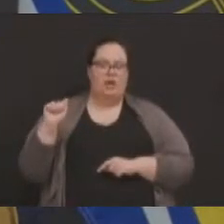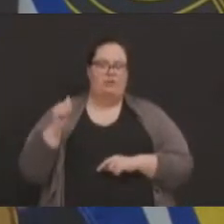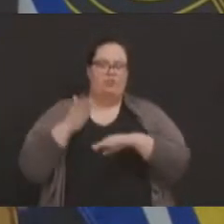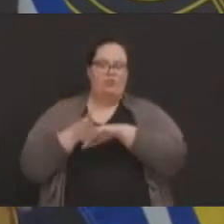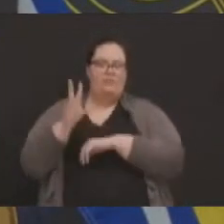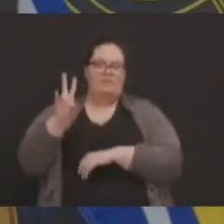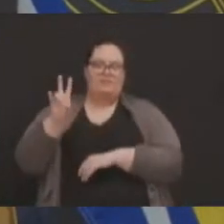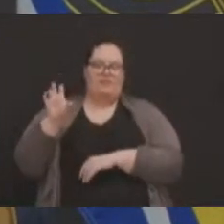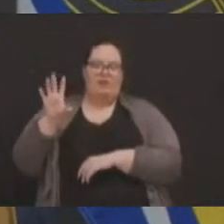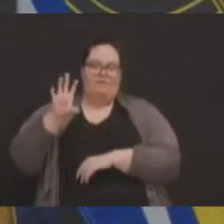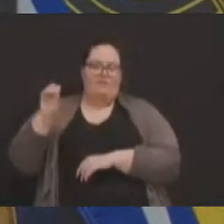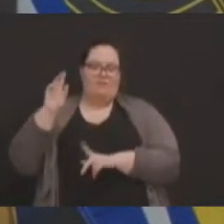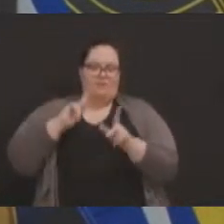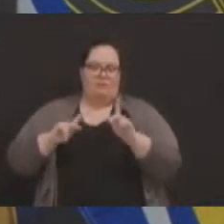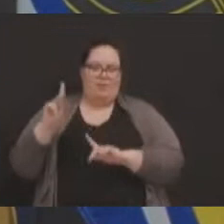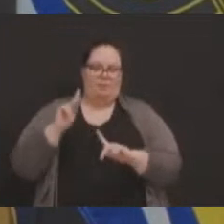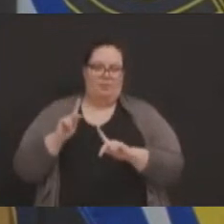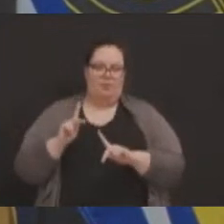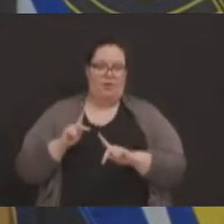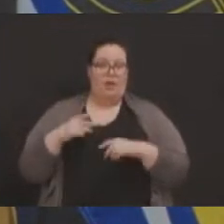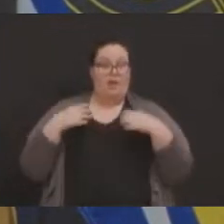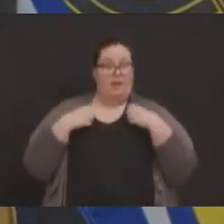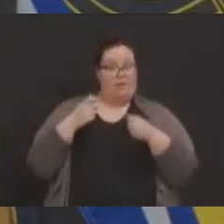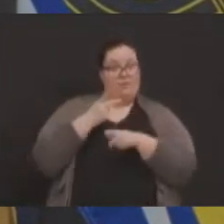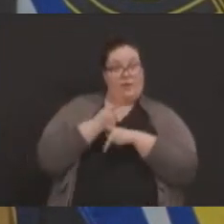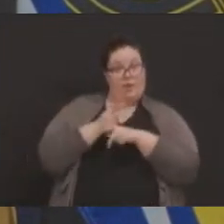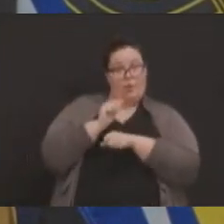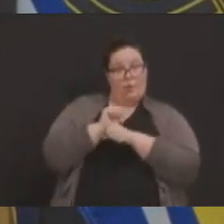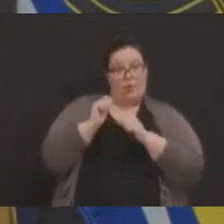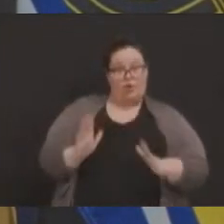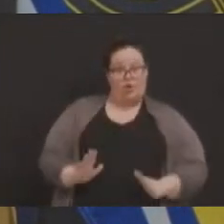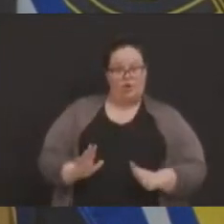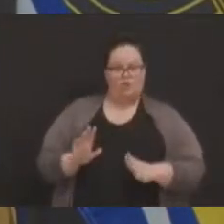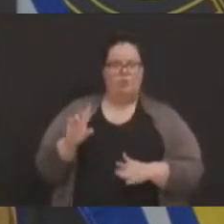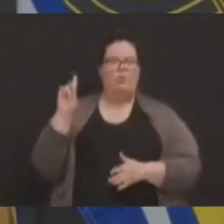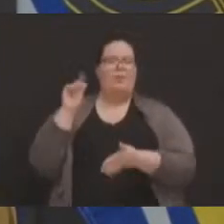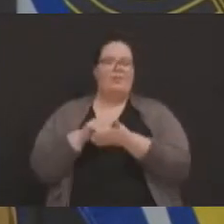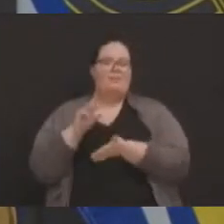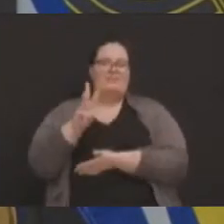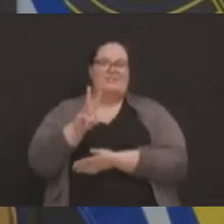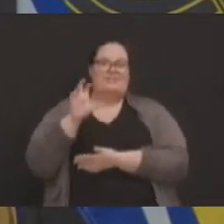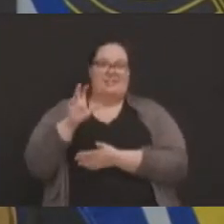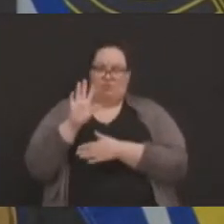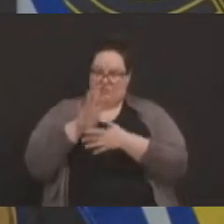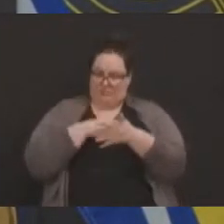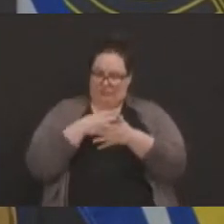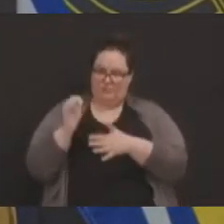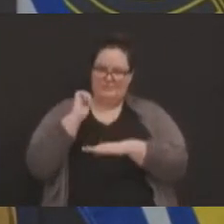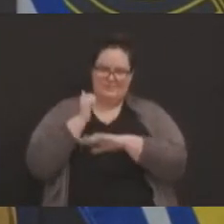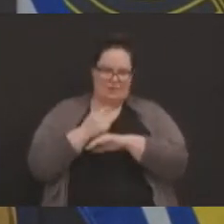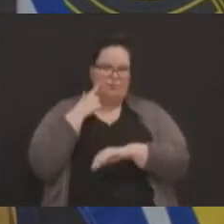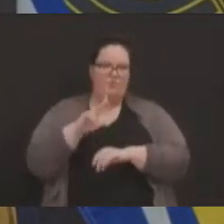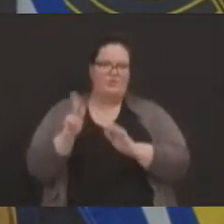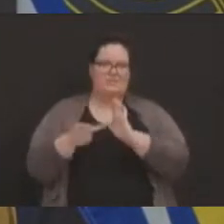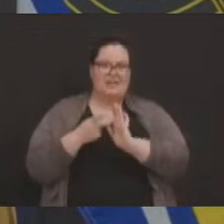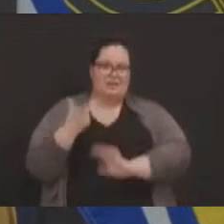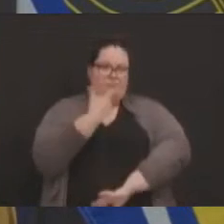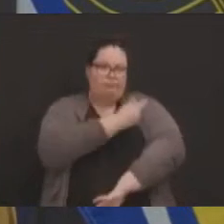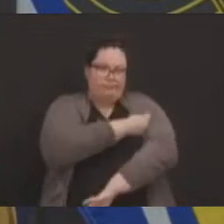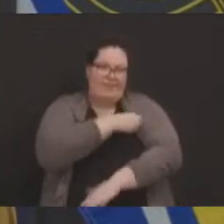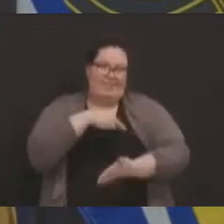this week. This is positive news, but we still have months to go before we reach that light at the end of the